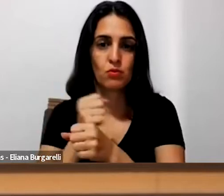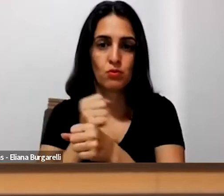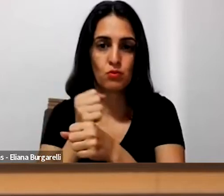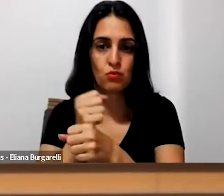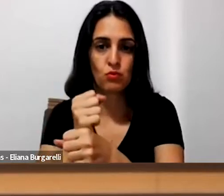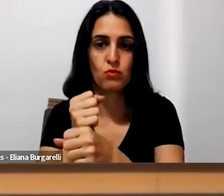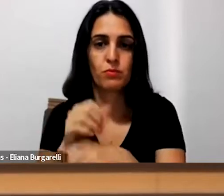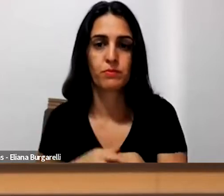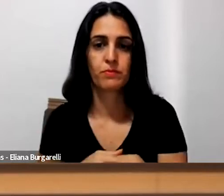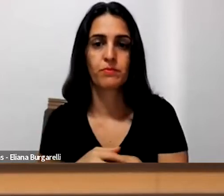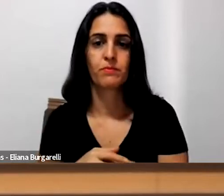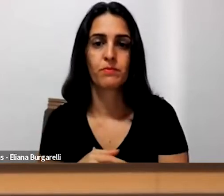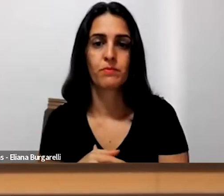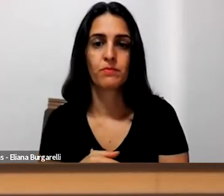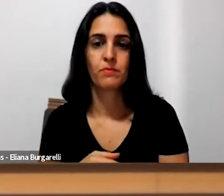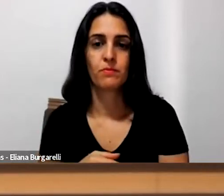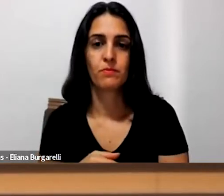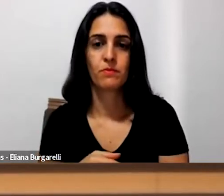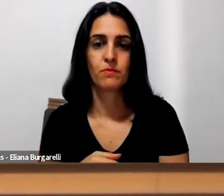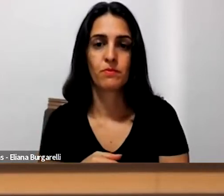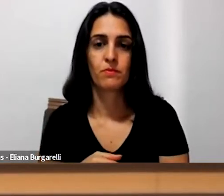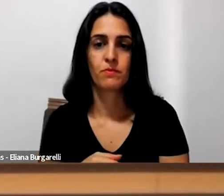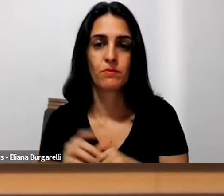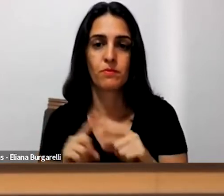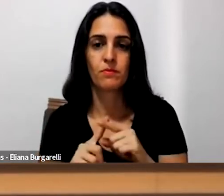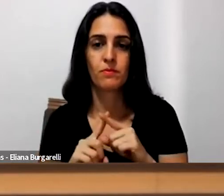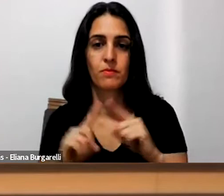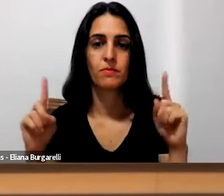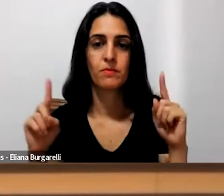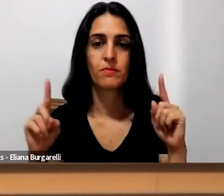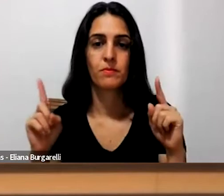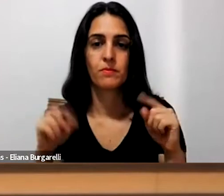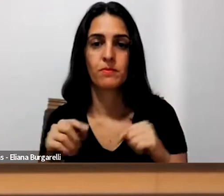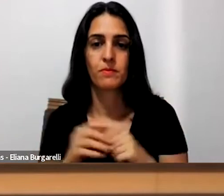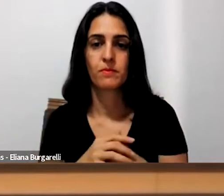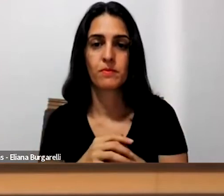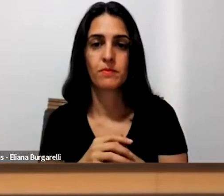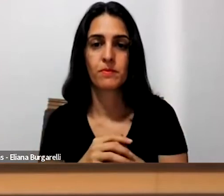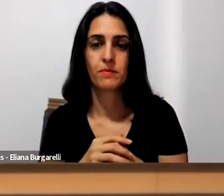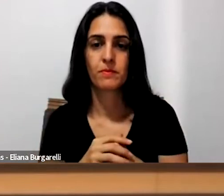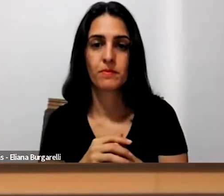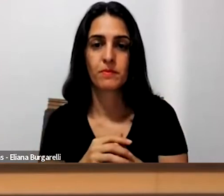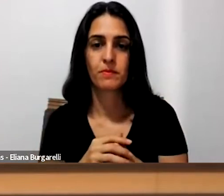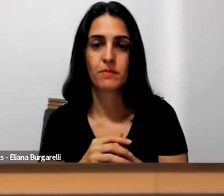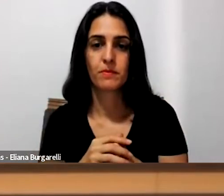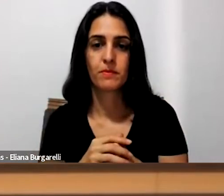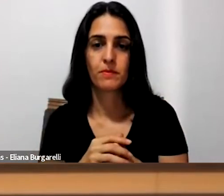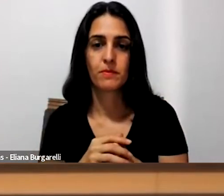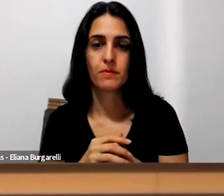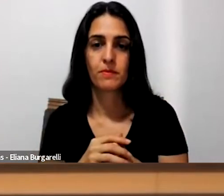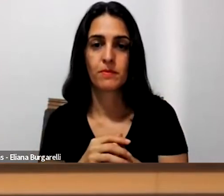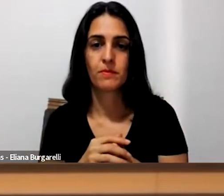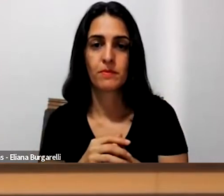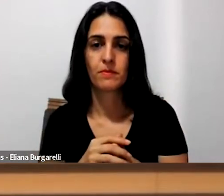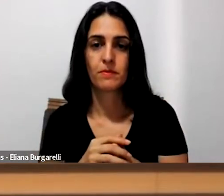best represented nationalities in our student body and the largest group from Latin